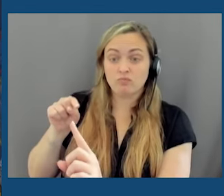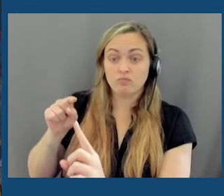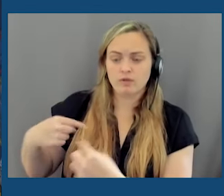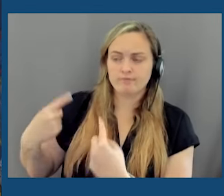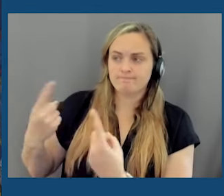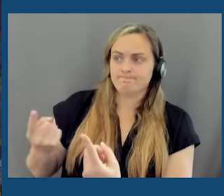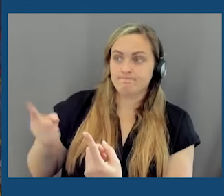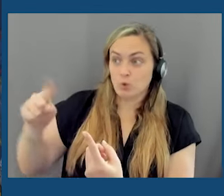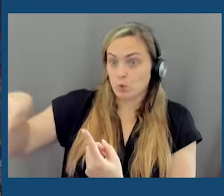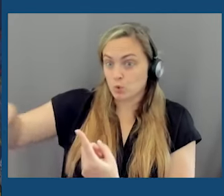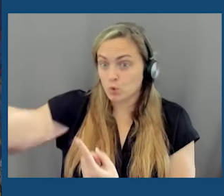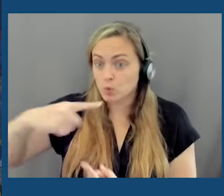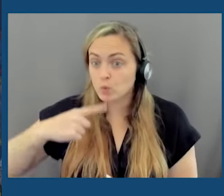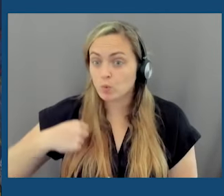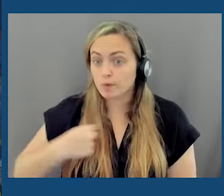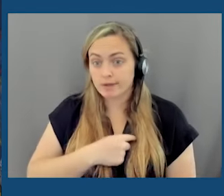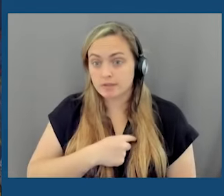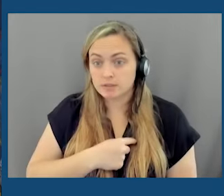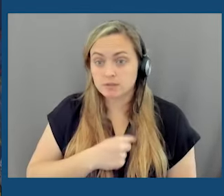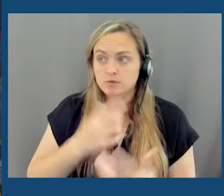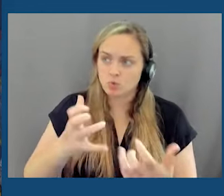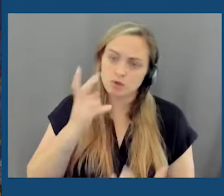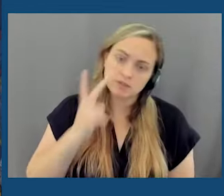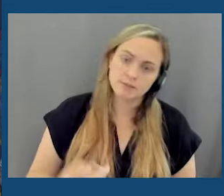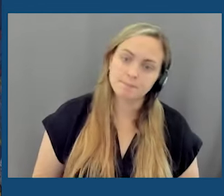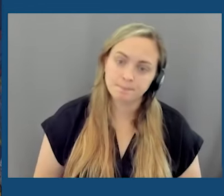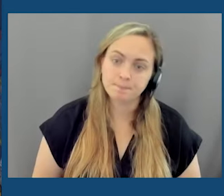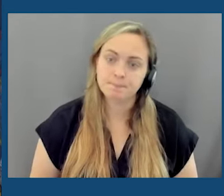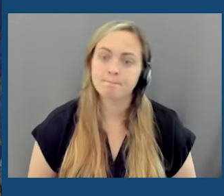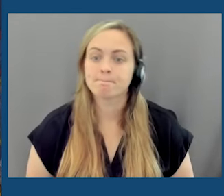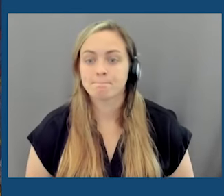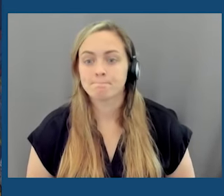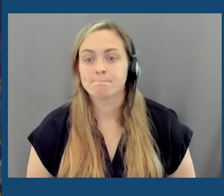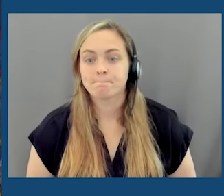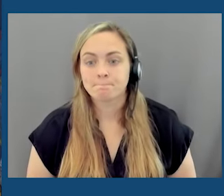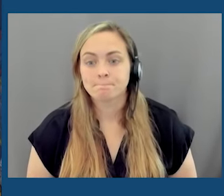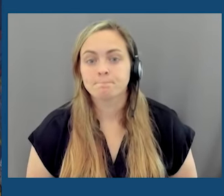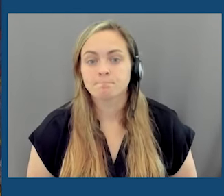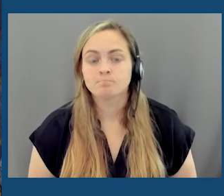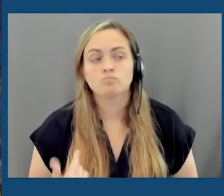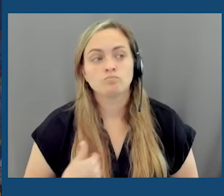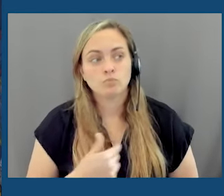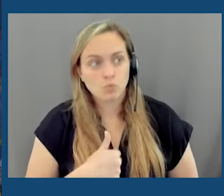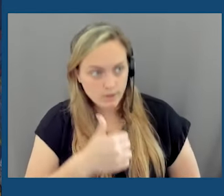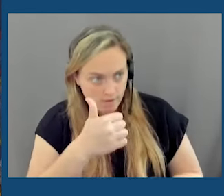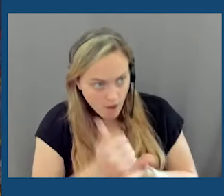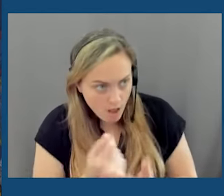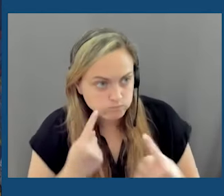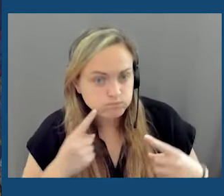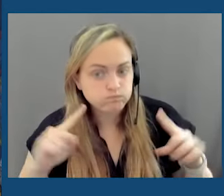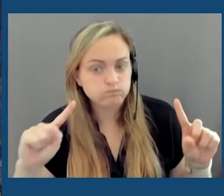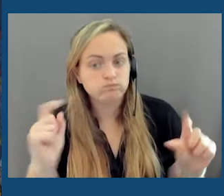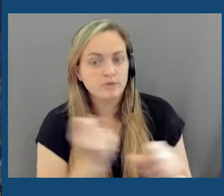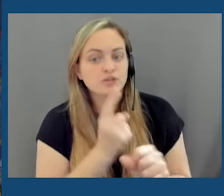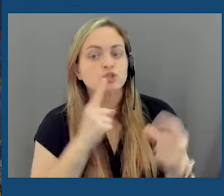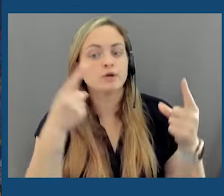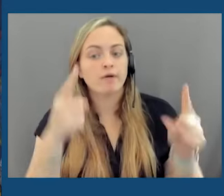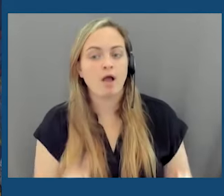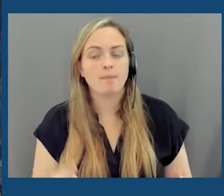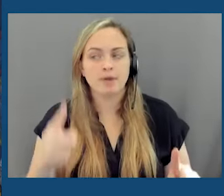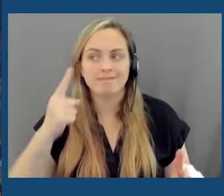you said you would like to see. And we were the ones to help carry it forward on your